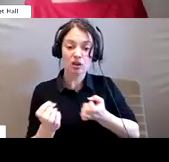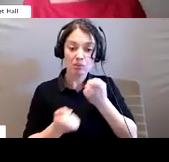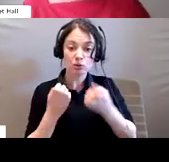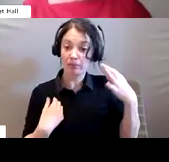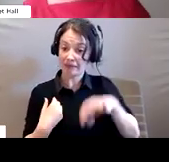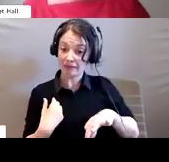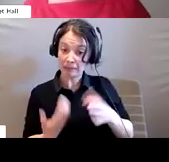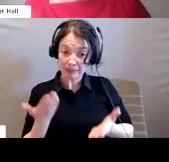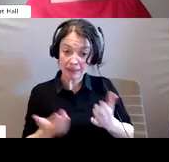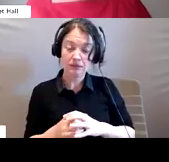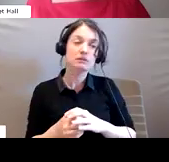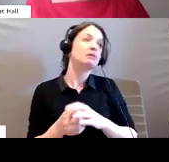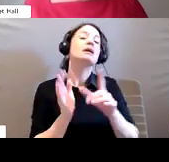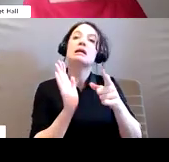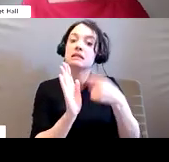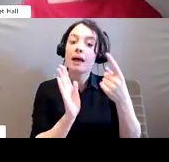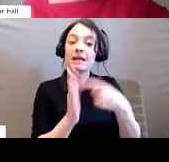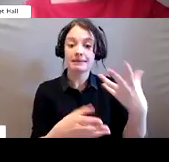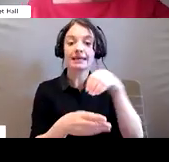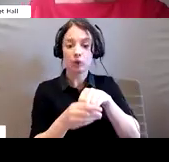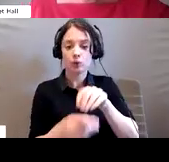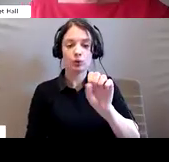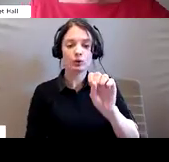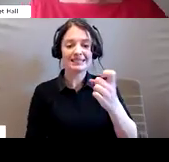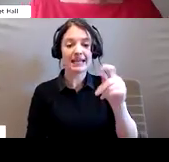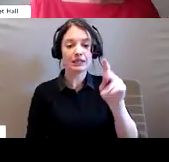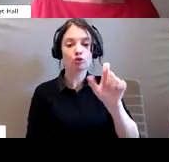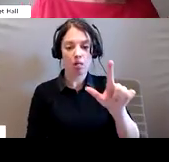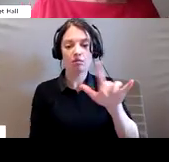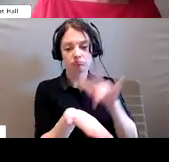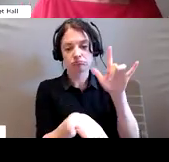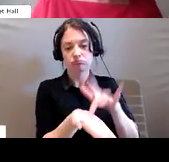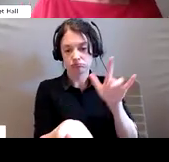benefit, and in some cases do include sexual exploitation.